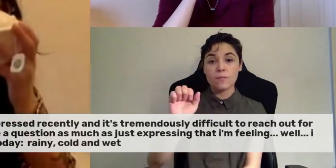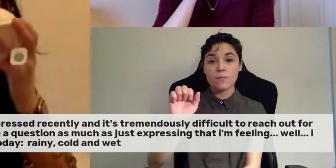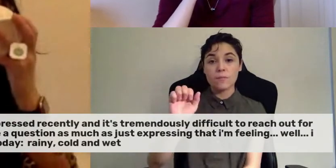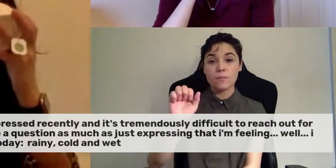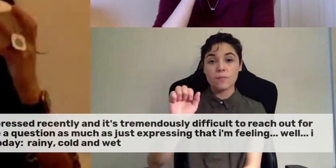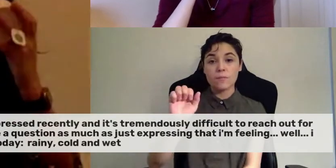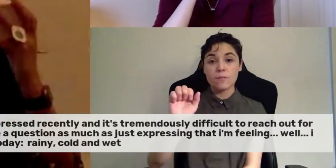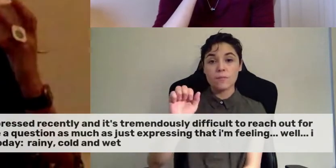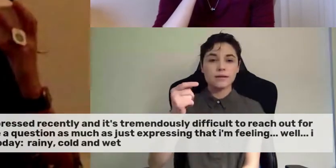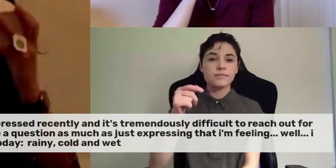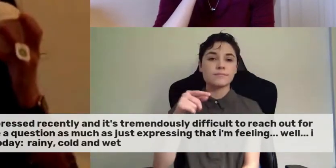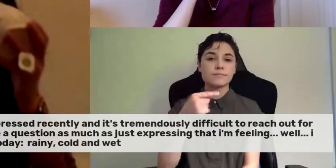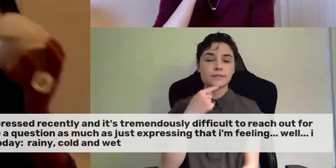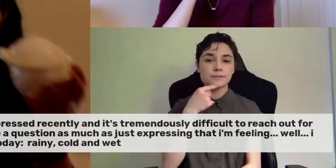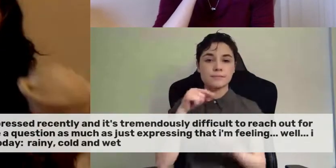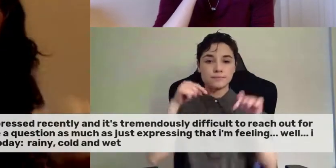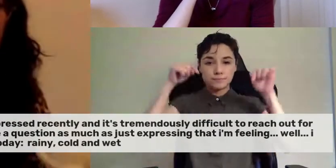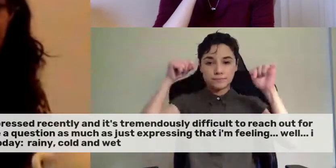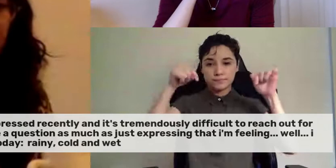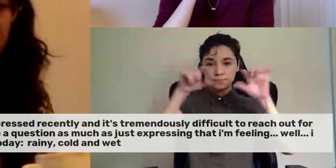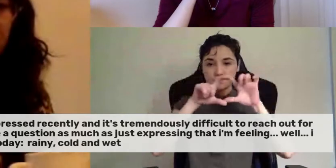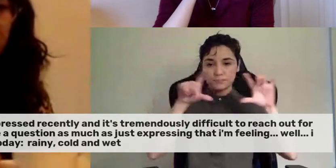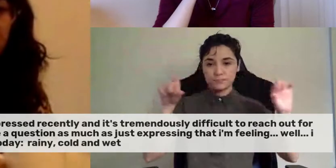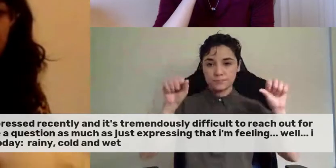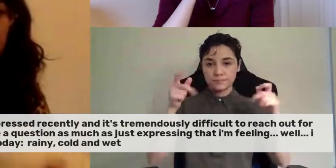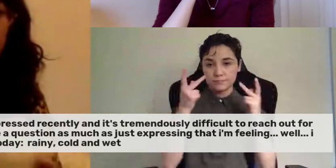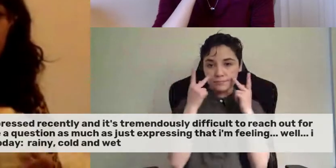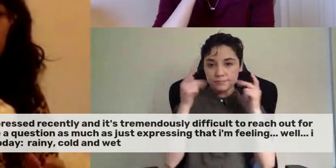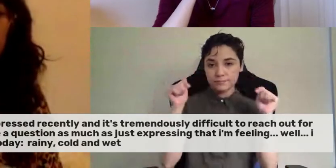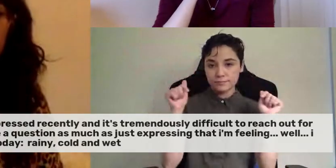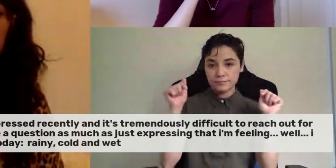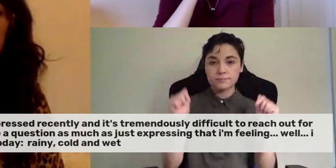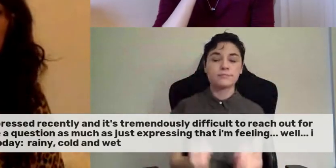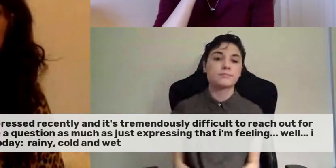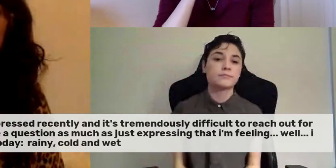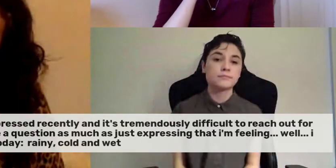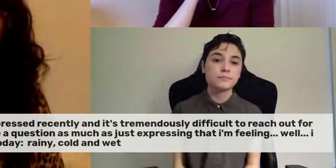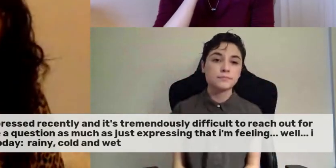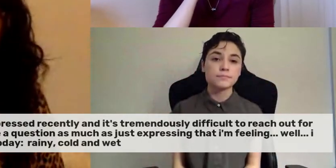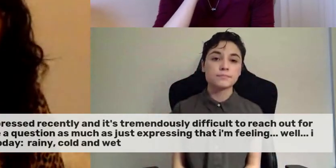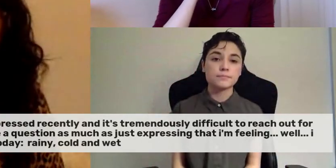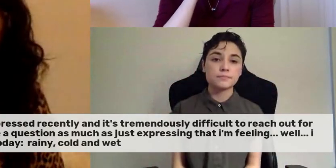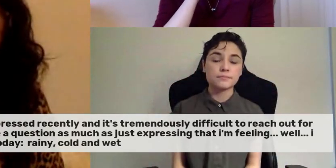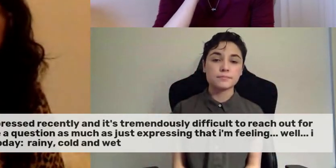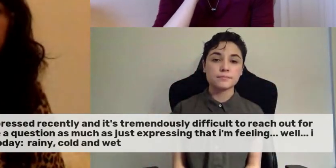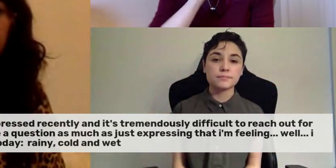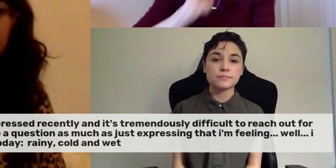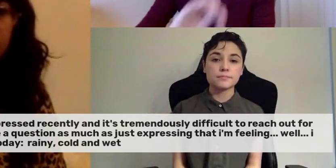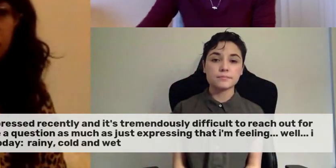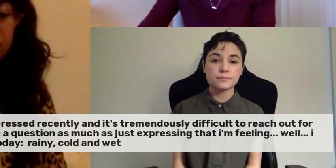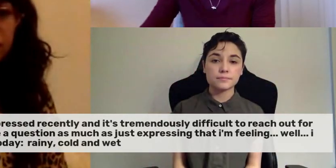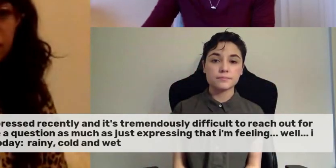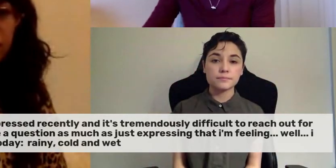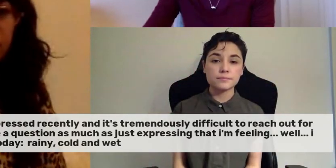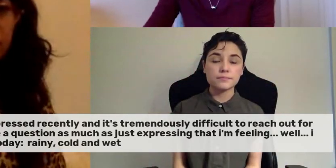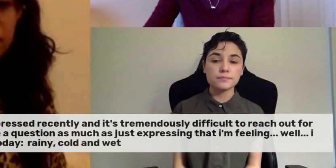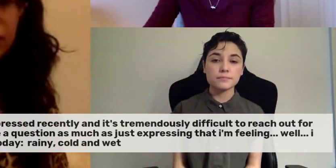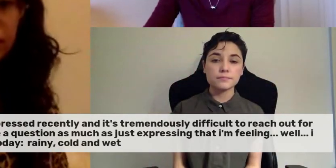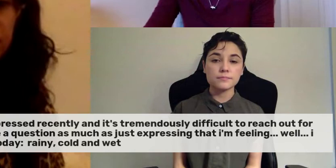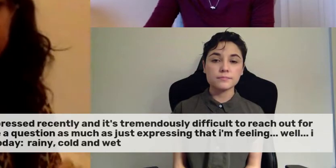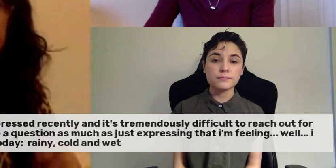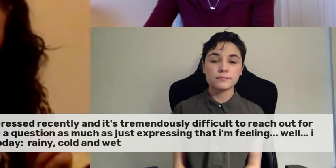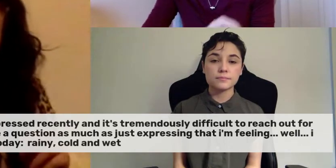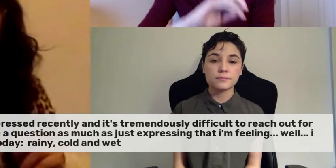depressed recently, and it's tremendously difficult to reach out for help. I suppose I don't have a question as much as just expressing that I'm